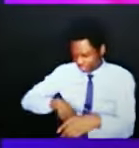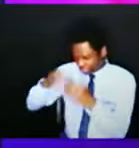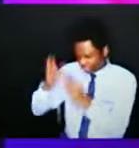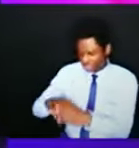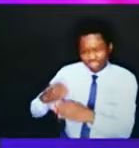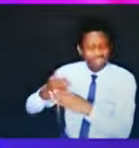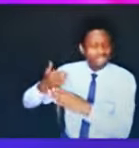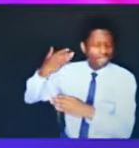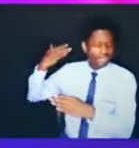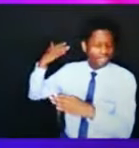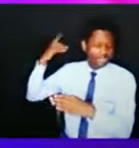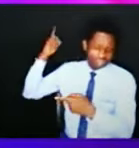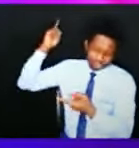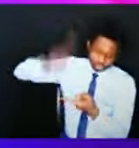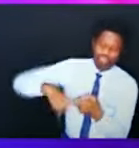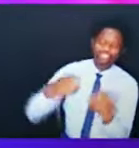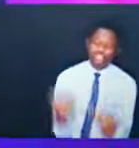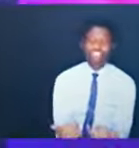So I